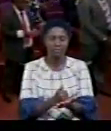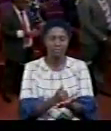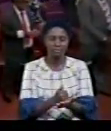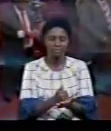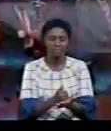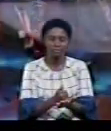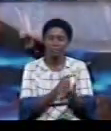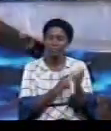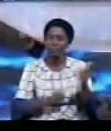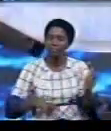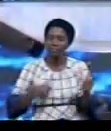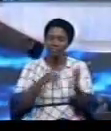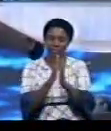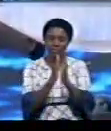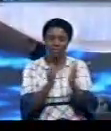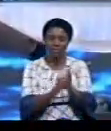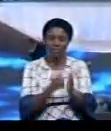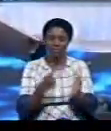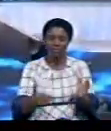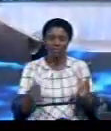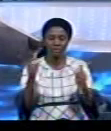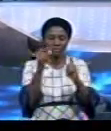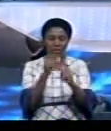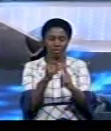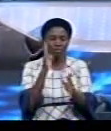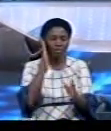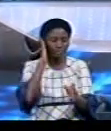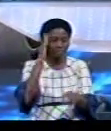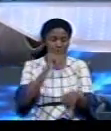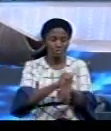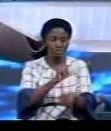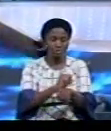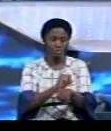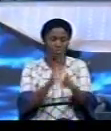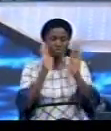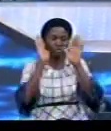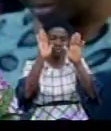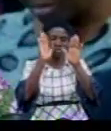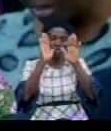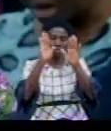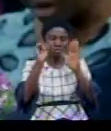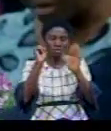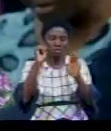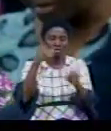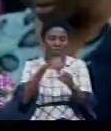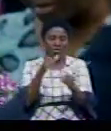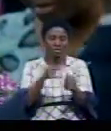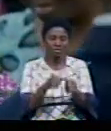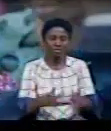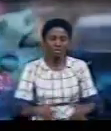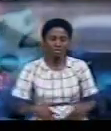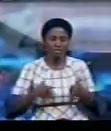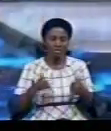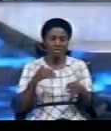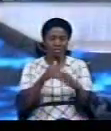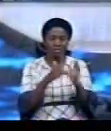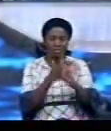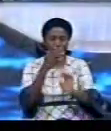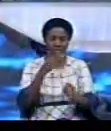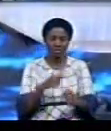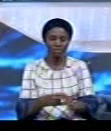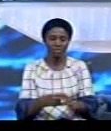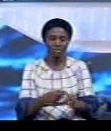we pray that the word will work wonders in every life. In Jesus'